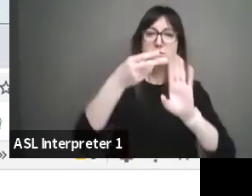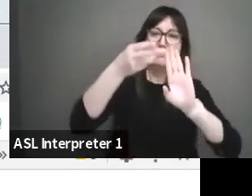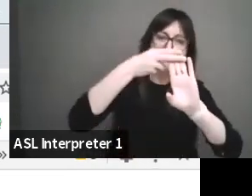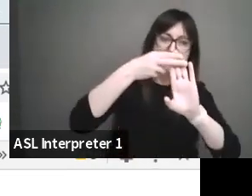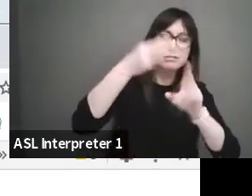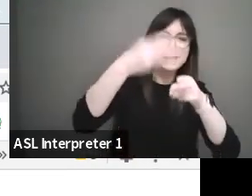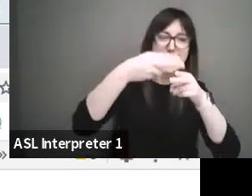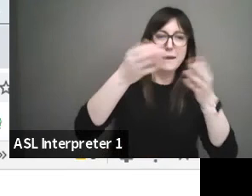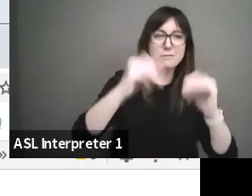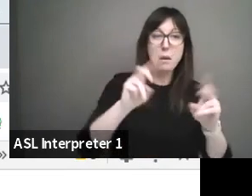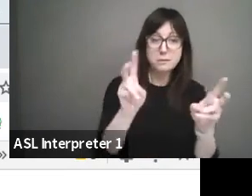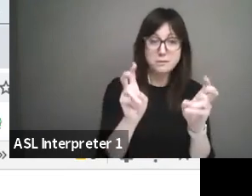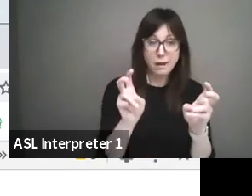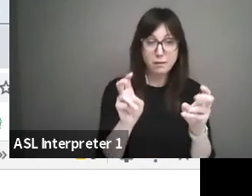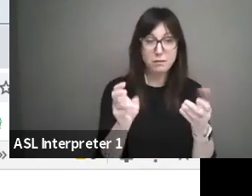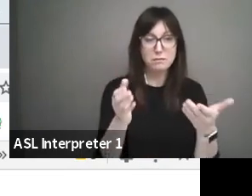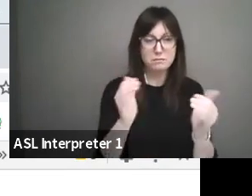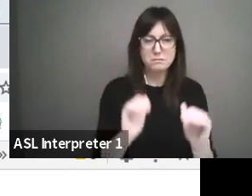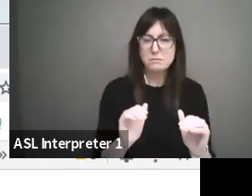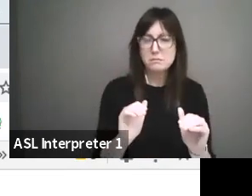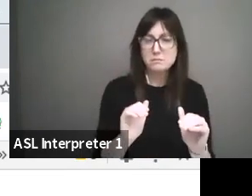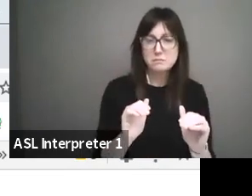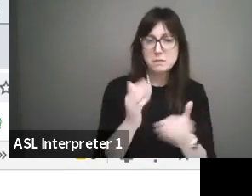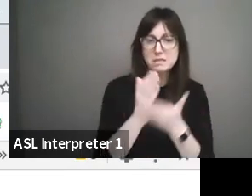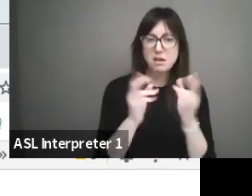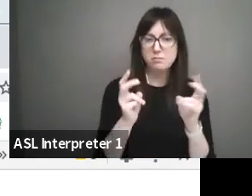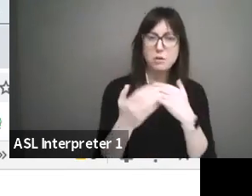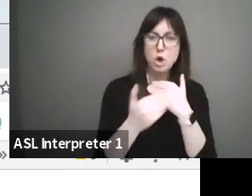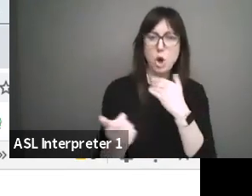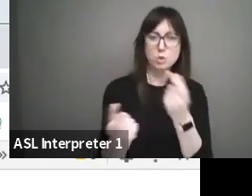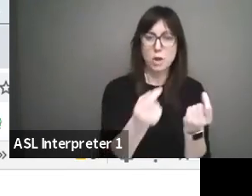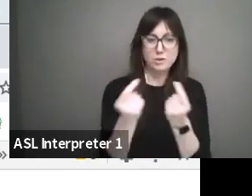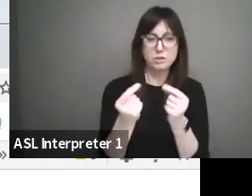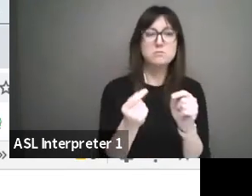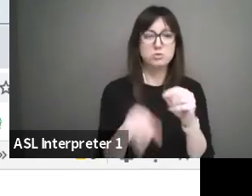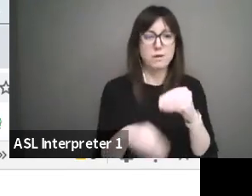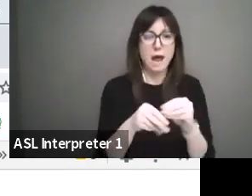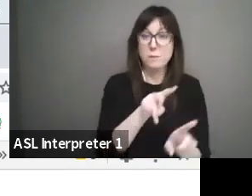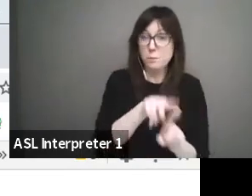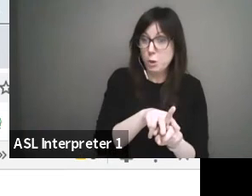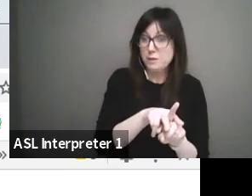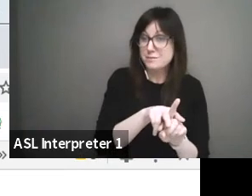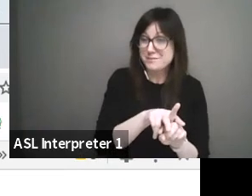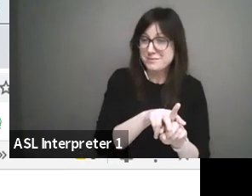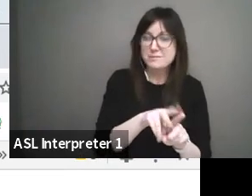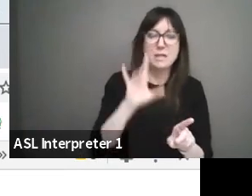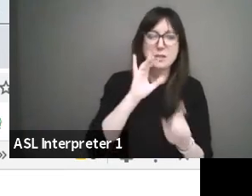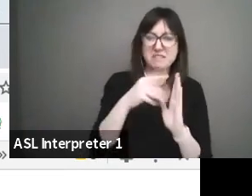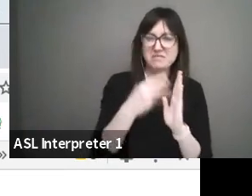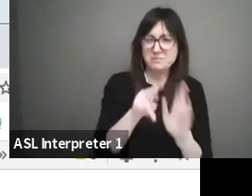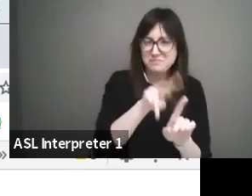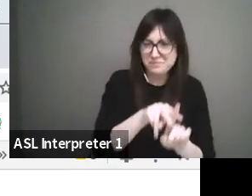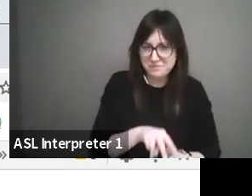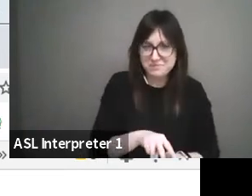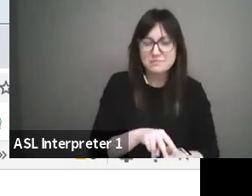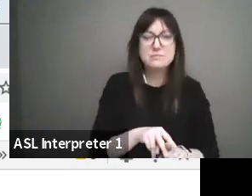title. I'm not sure if Jacob talked about some call to action features, but you do have that here. And that's what that operates like. I